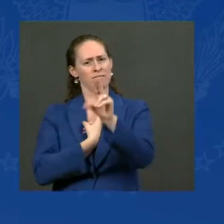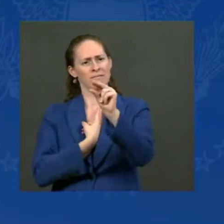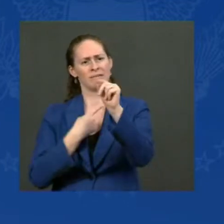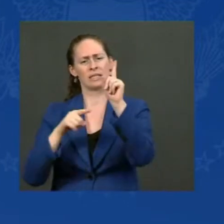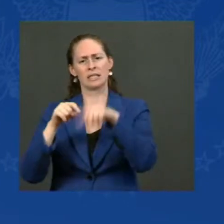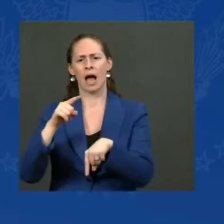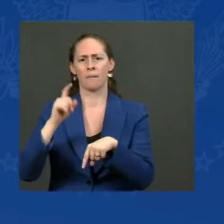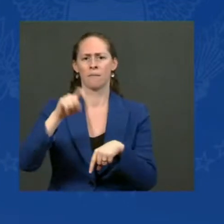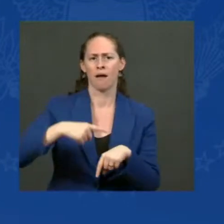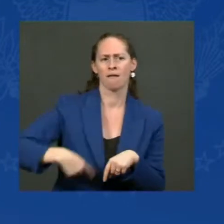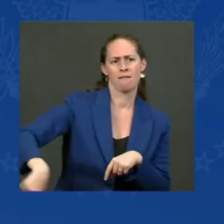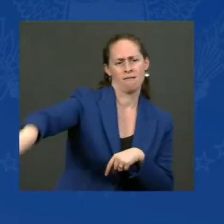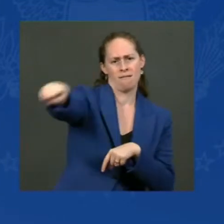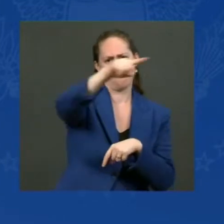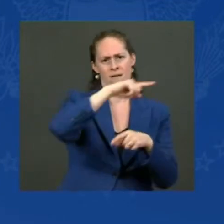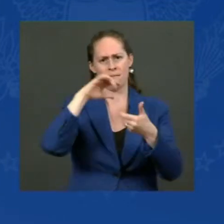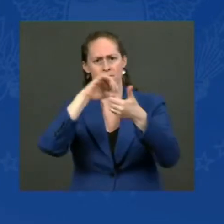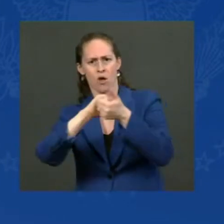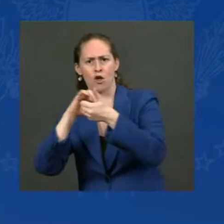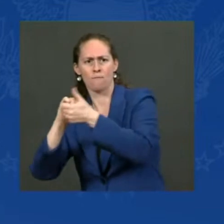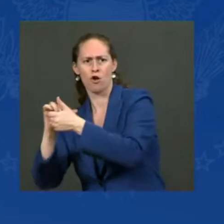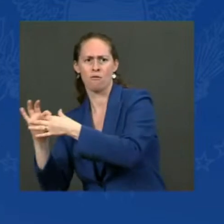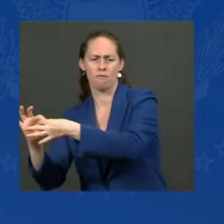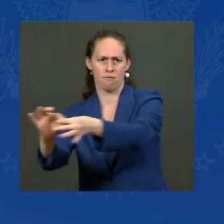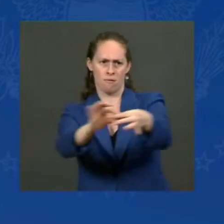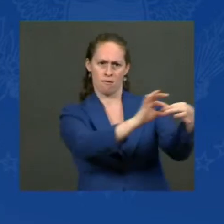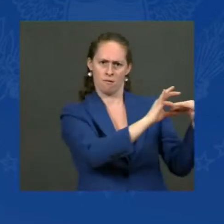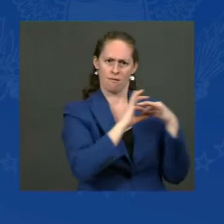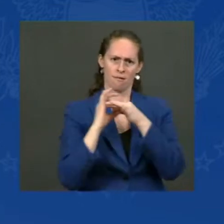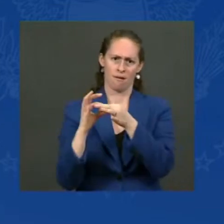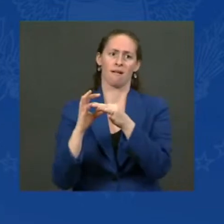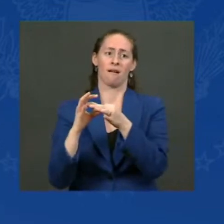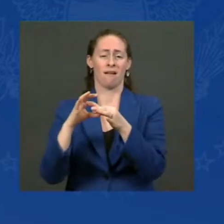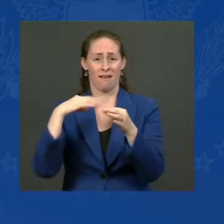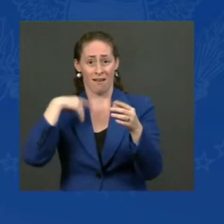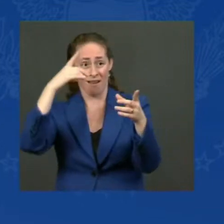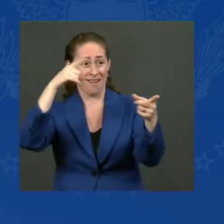and partners and in cooperation with all those who believe as we do